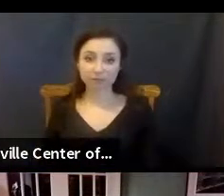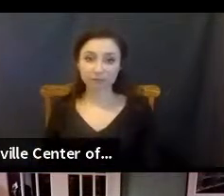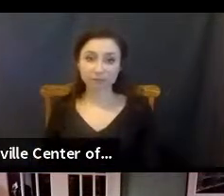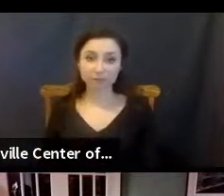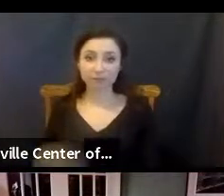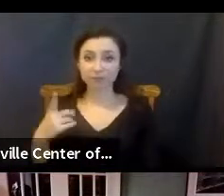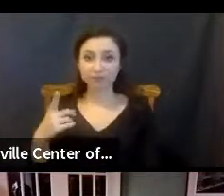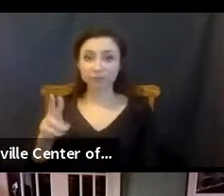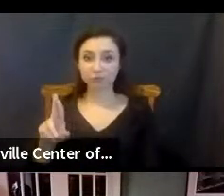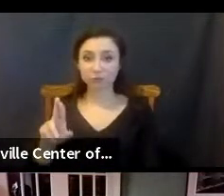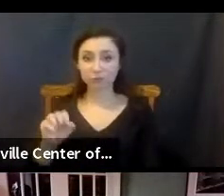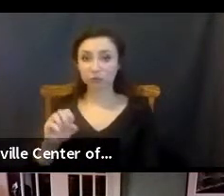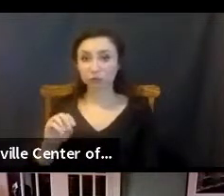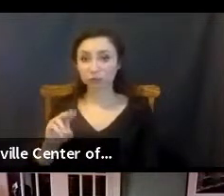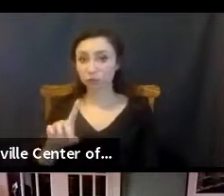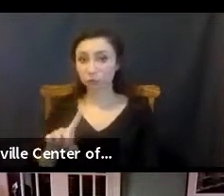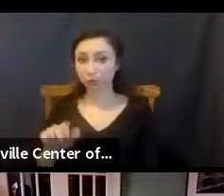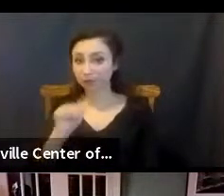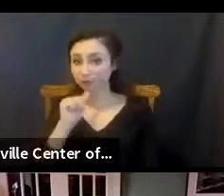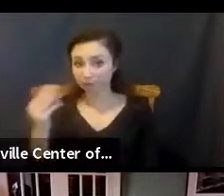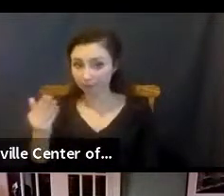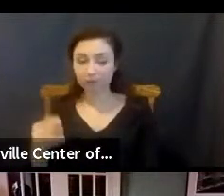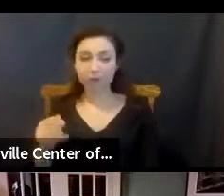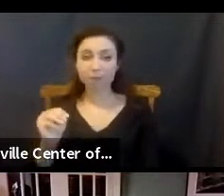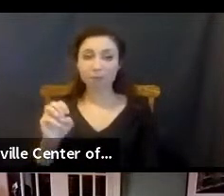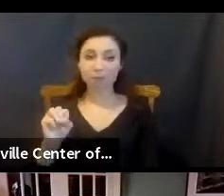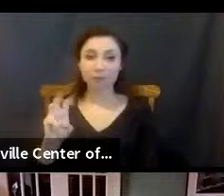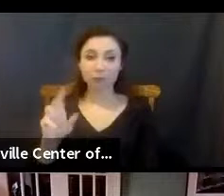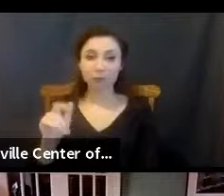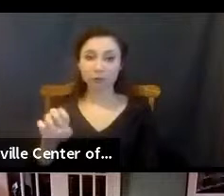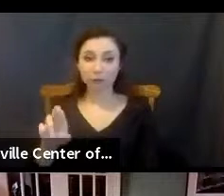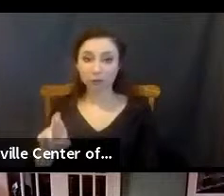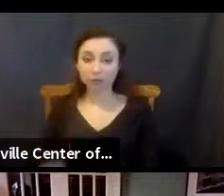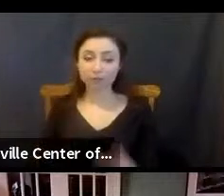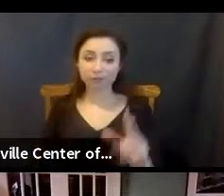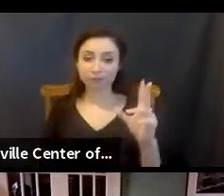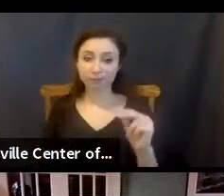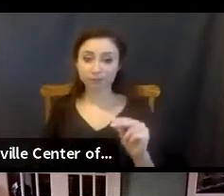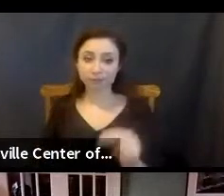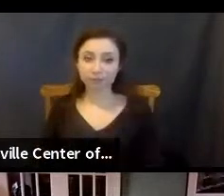Dr. Souza is not here. Ms. Wagner? No.